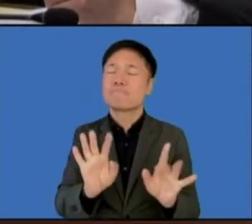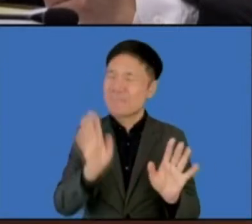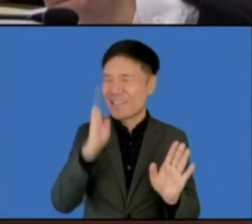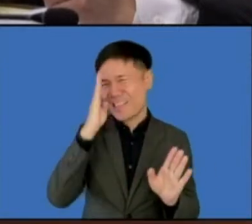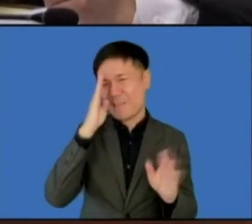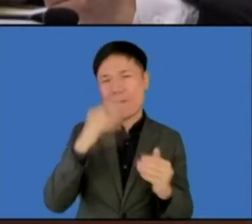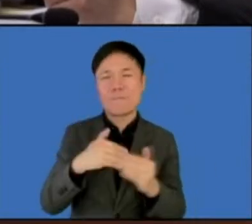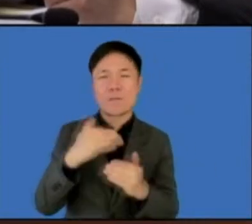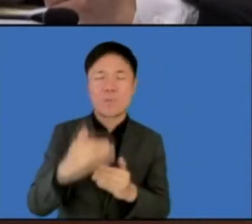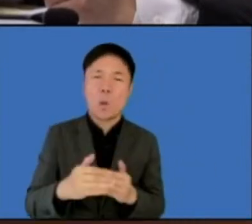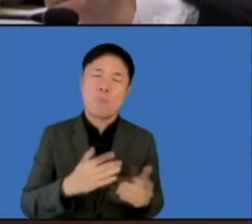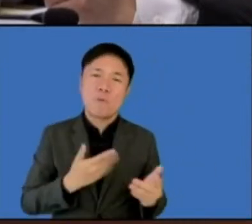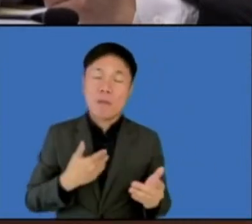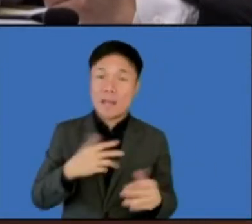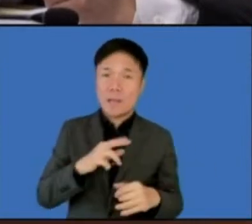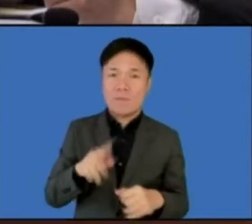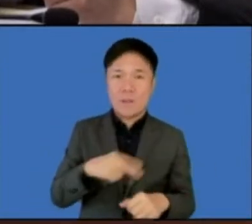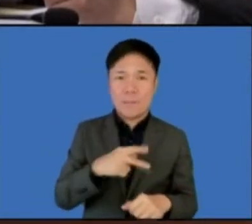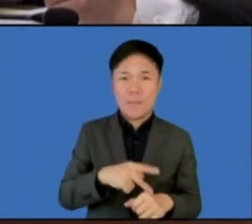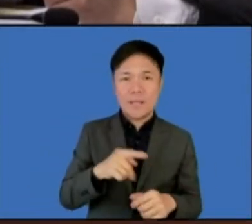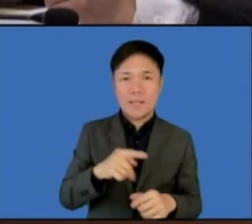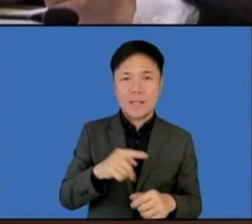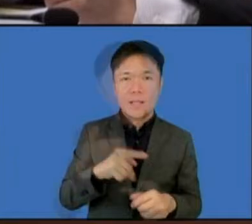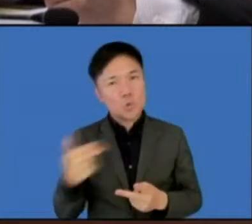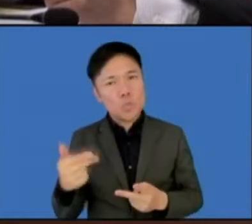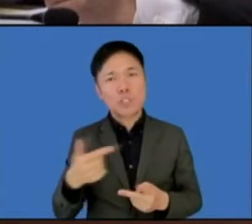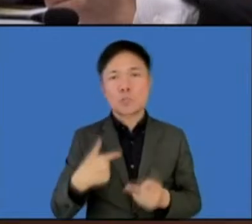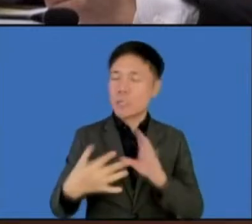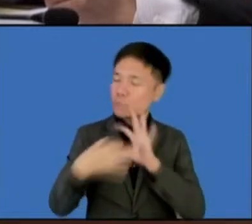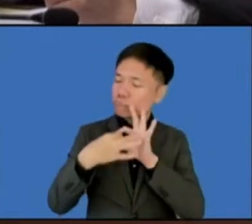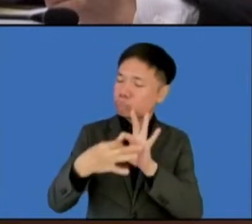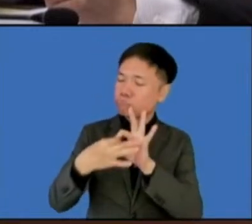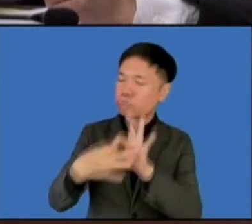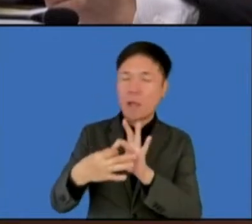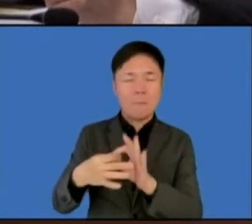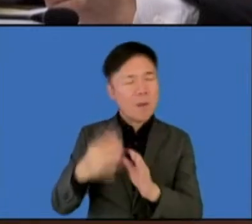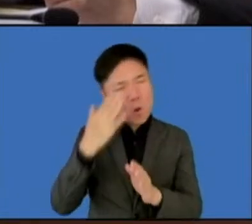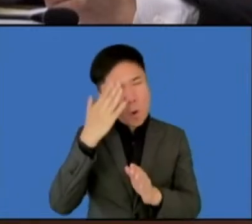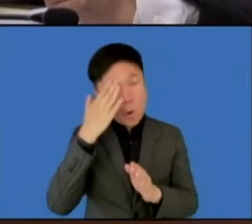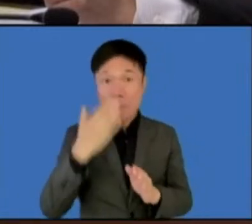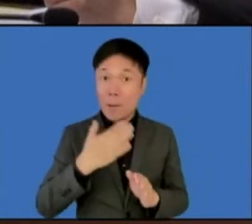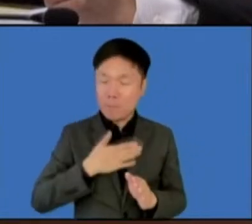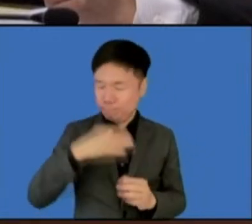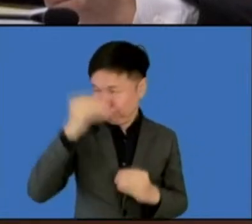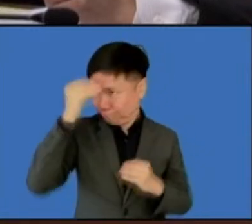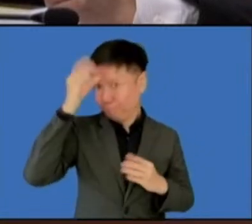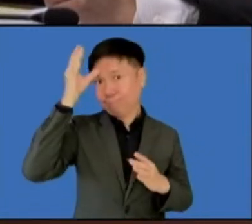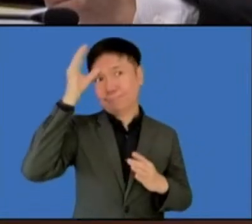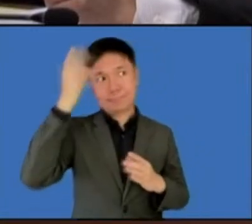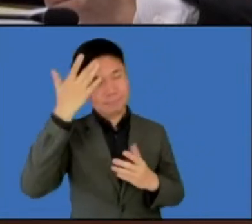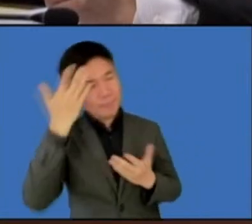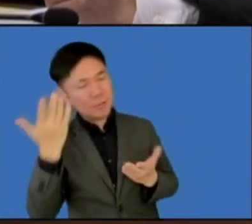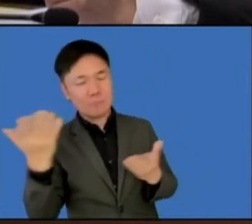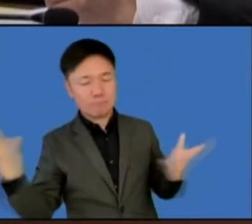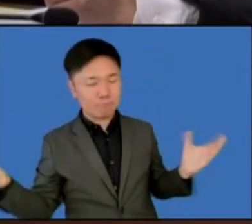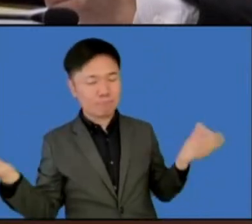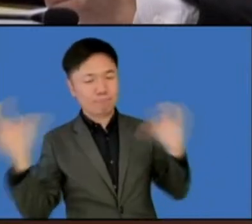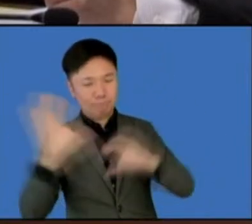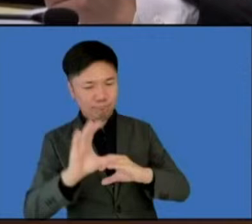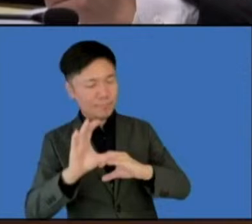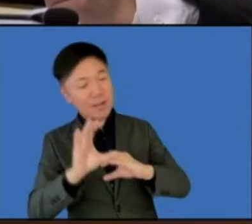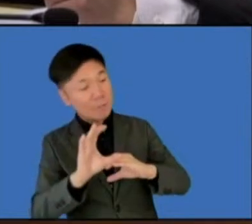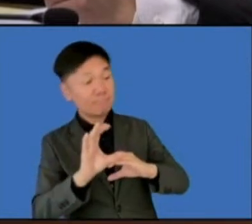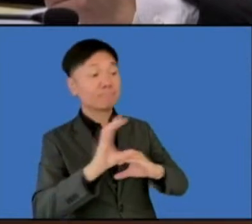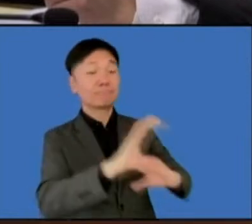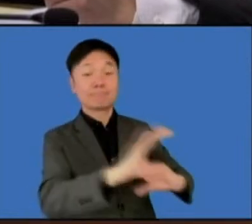for us different countries to share our best practices when it comes to labor management. And lastly, I would like to point out